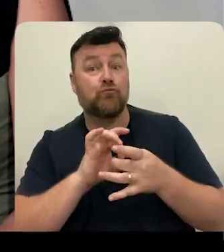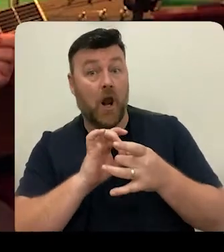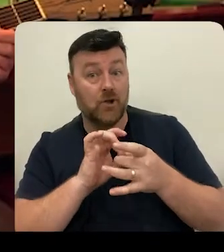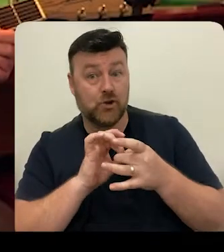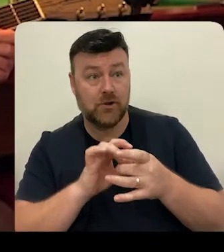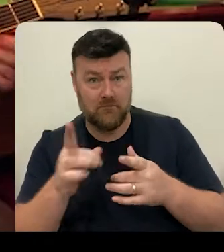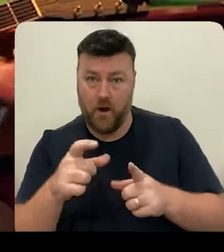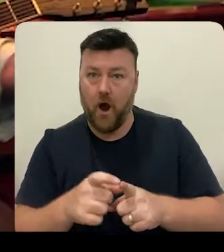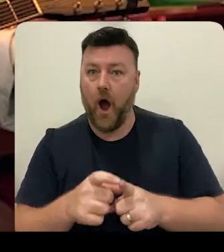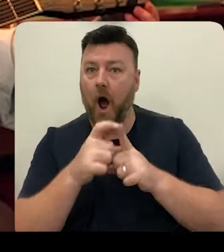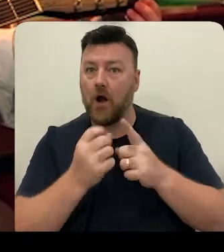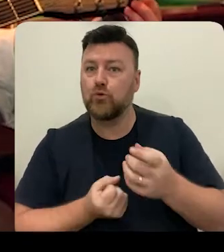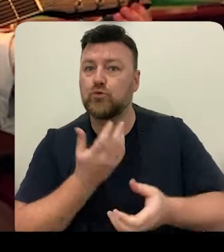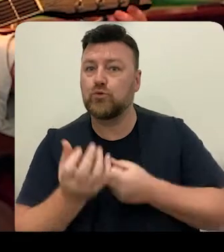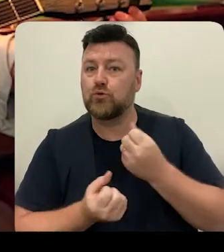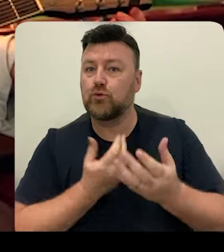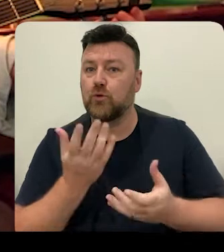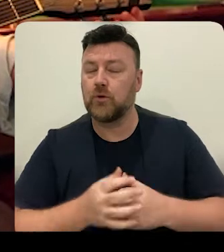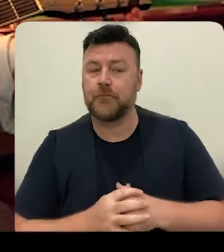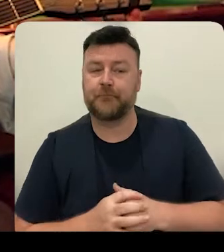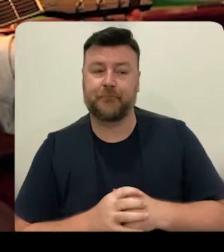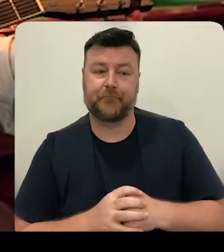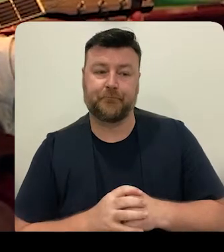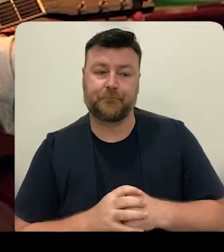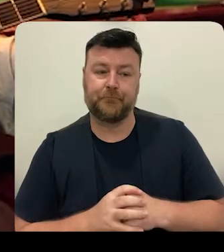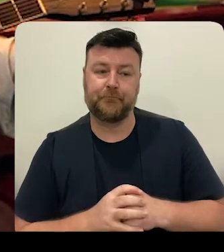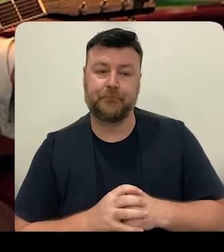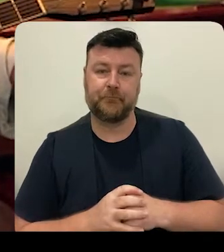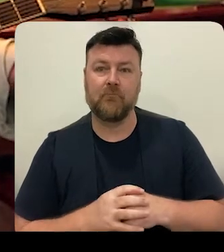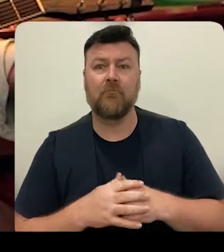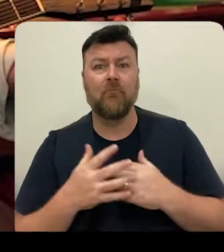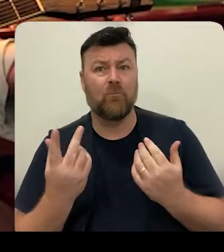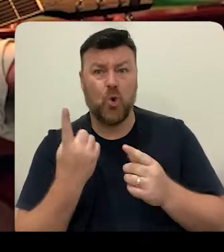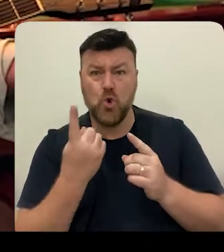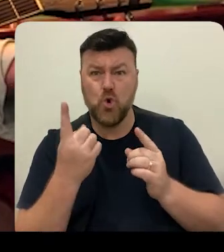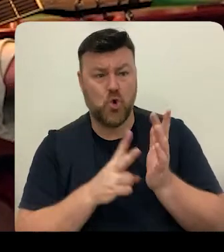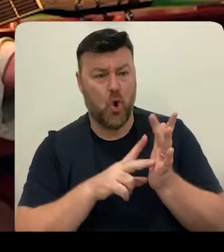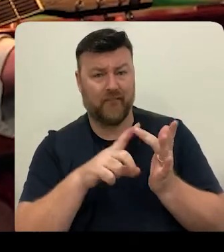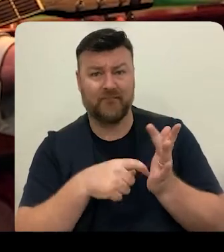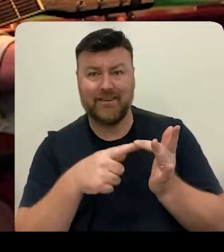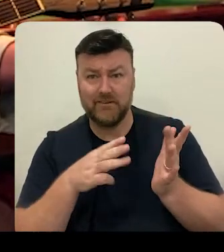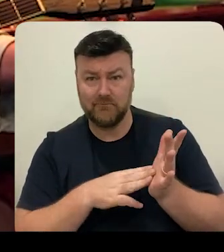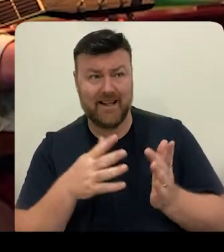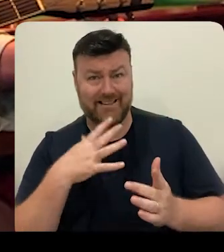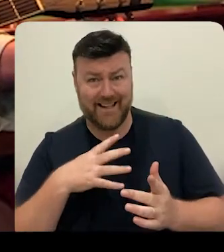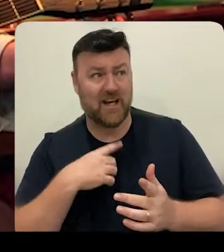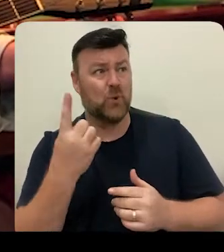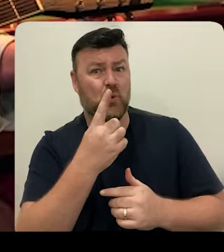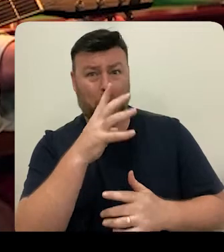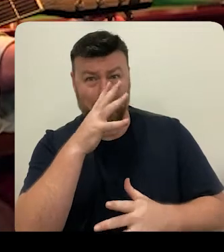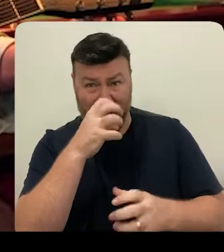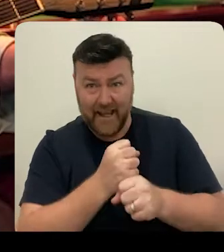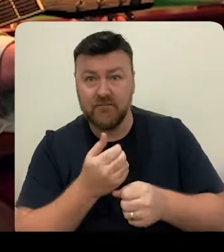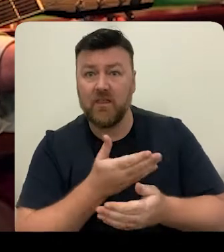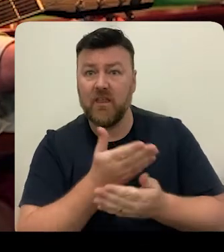relationship, often it's very difficult to talk about. Victims need to be believed, they need to be comforted.